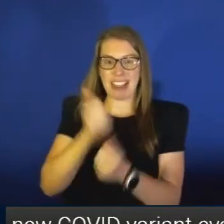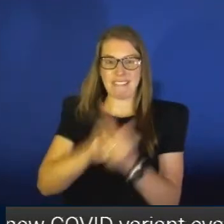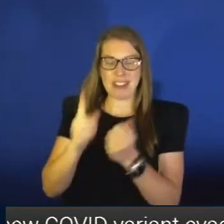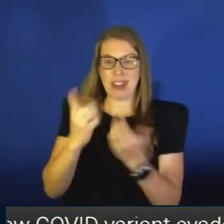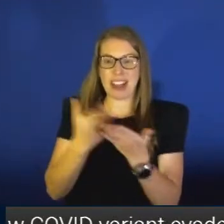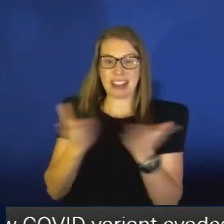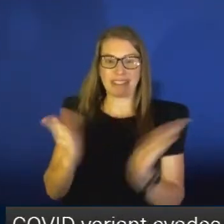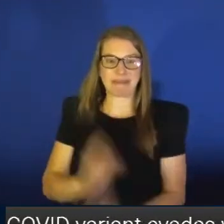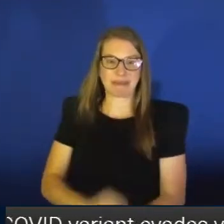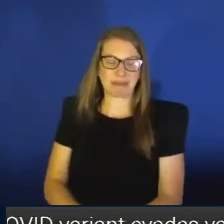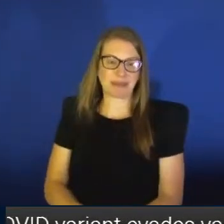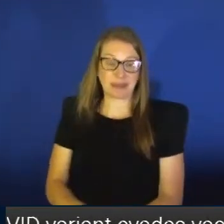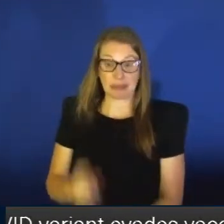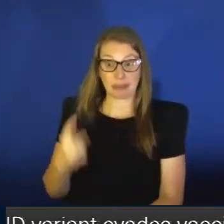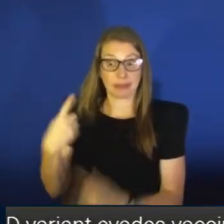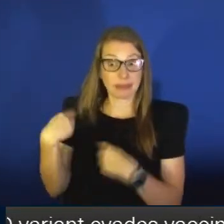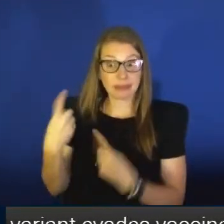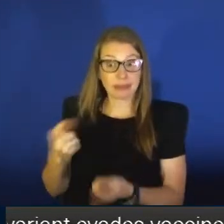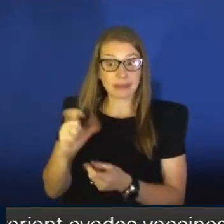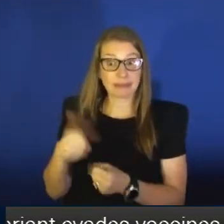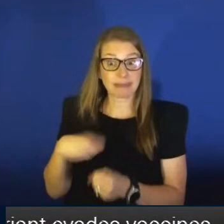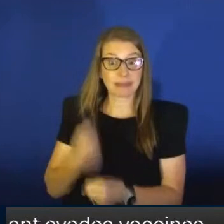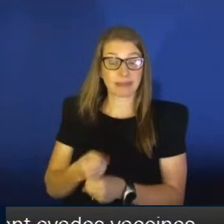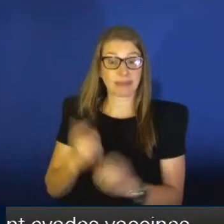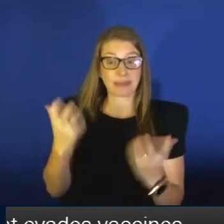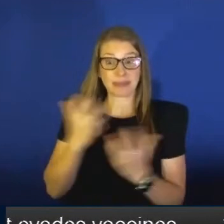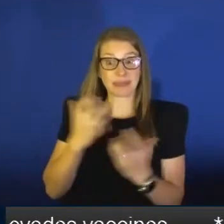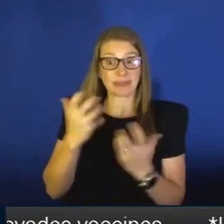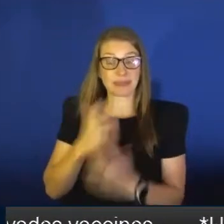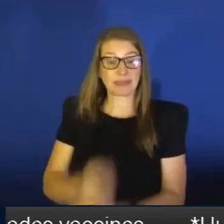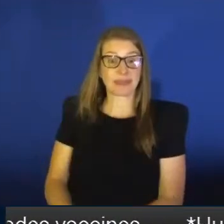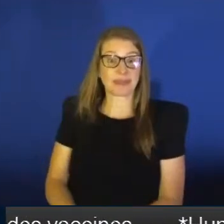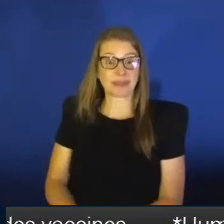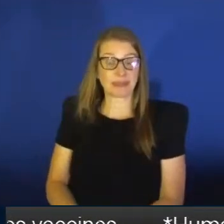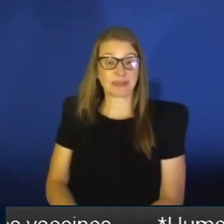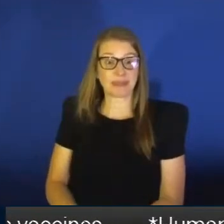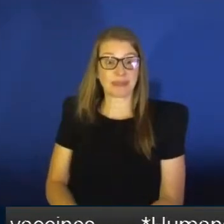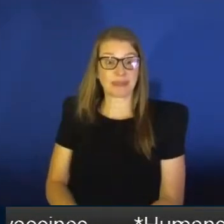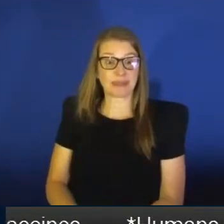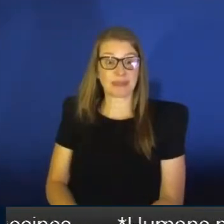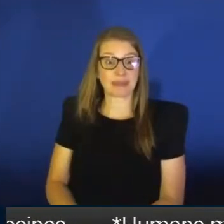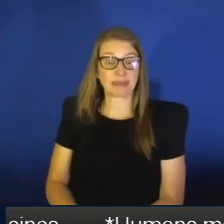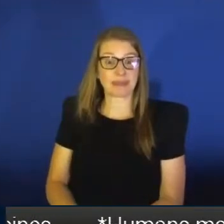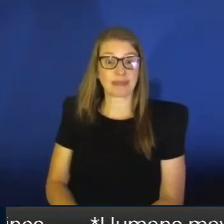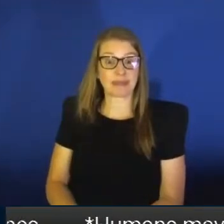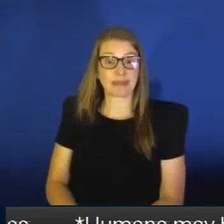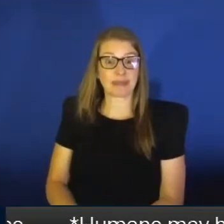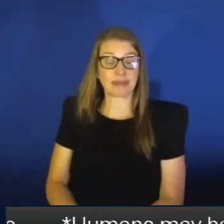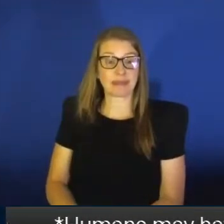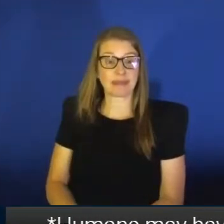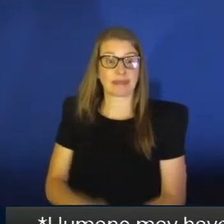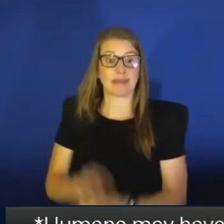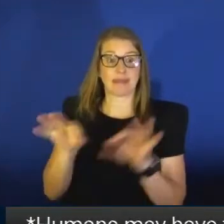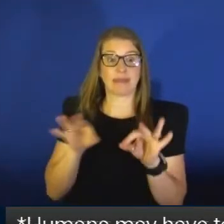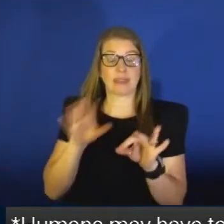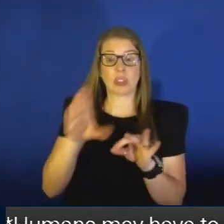Well, 10 years, that is quite the milestone. Talk to us about how your store has expanded.